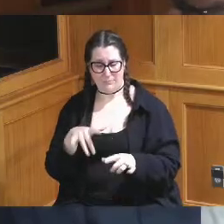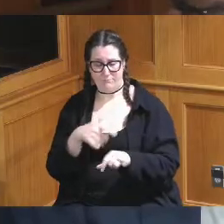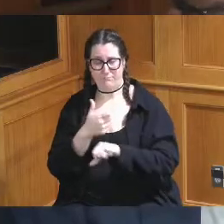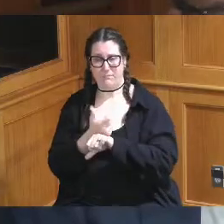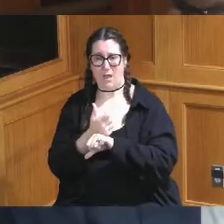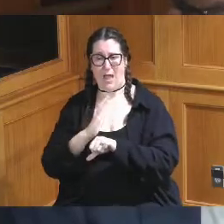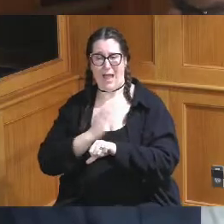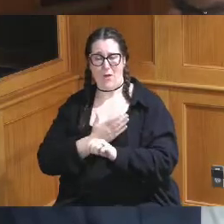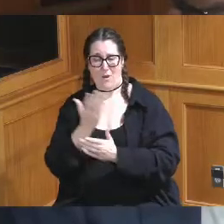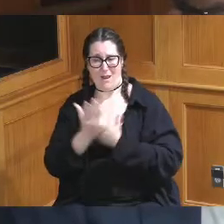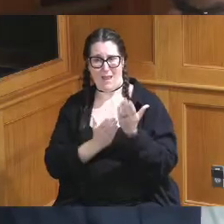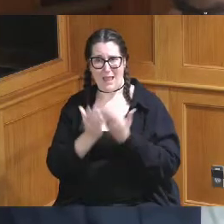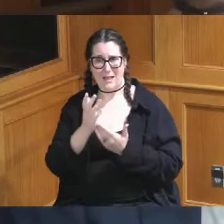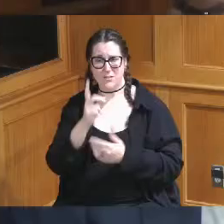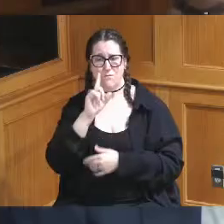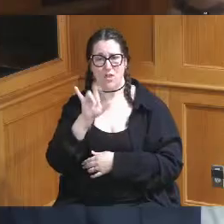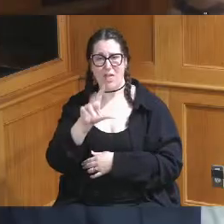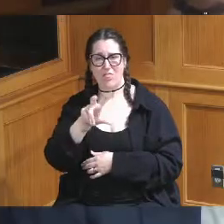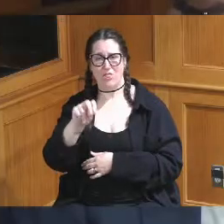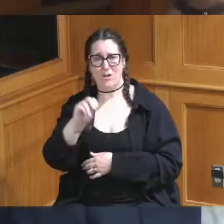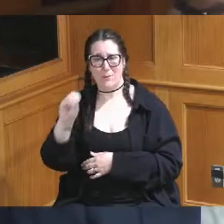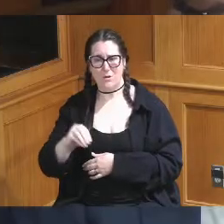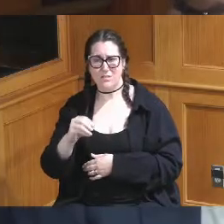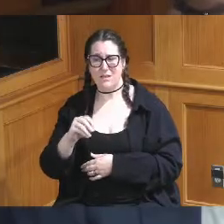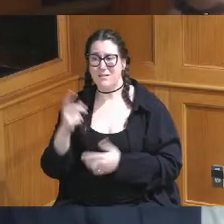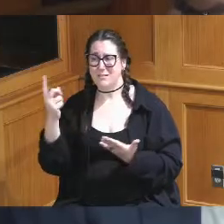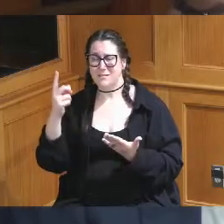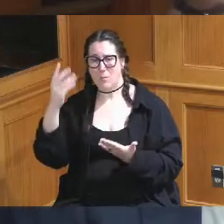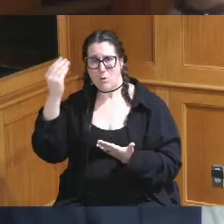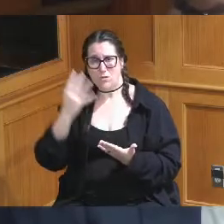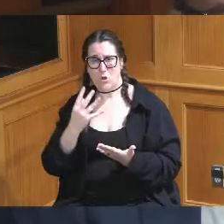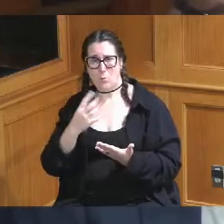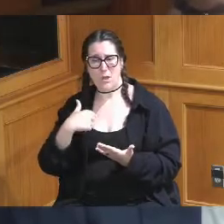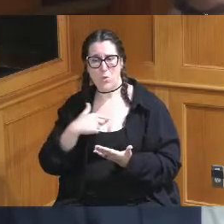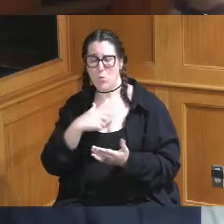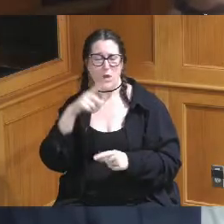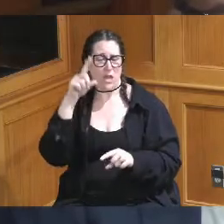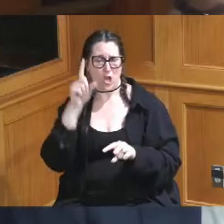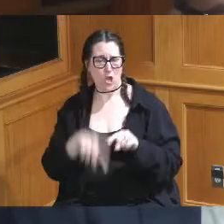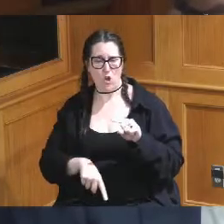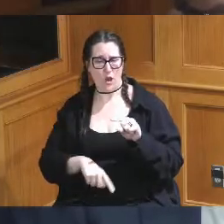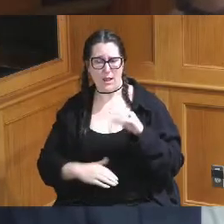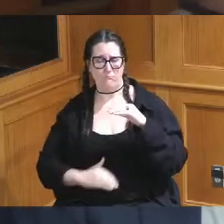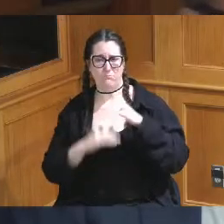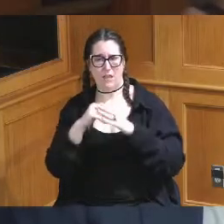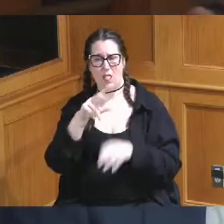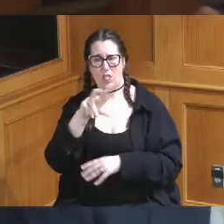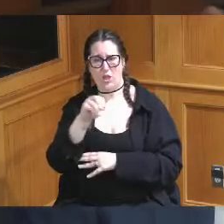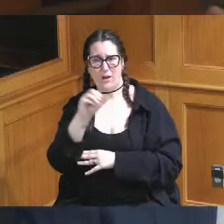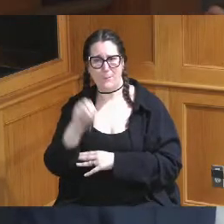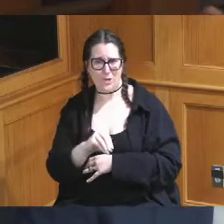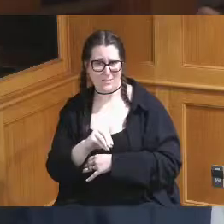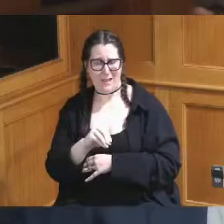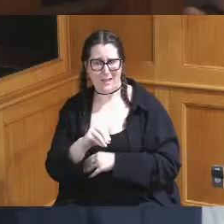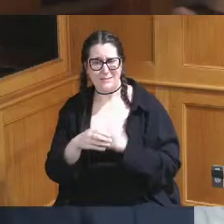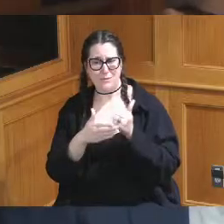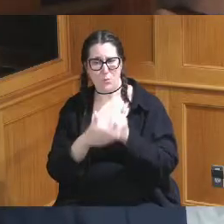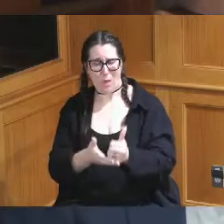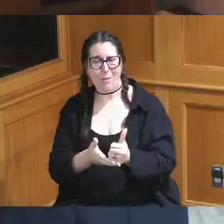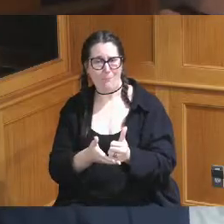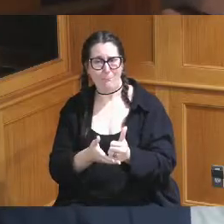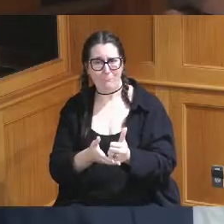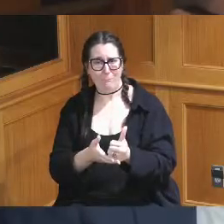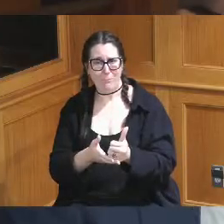the 30%. I was told that we would never be able to do the 30% that was promised to the